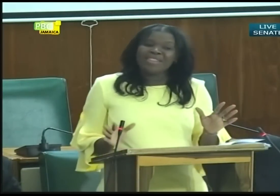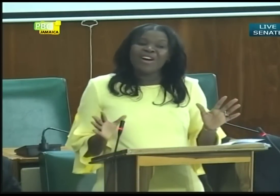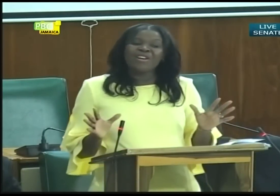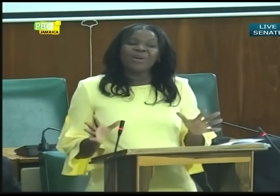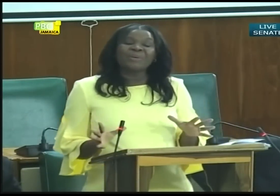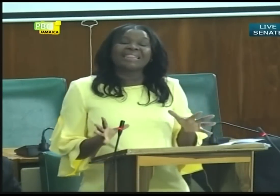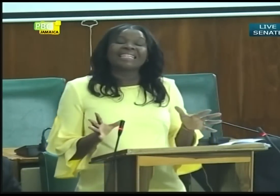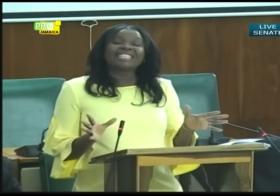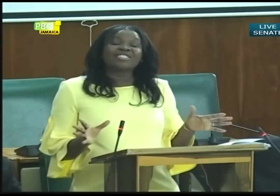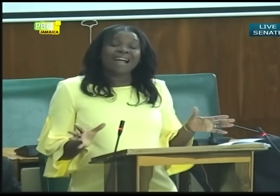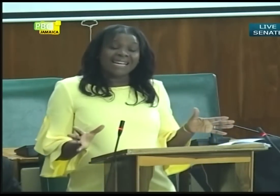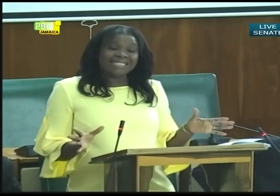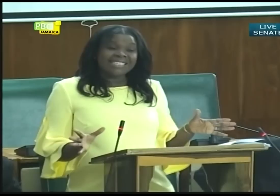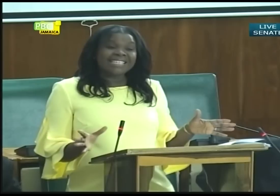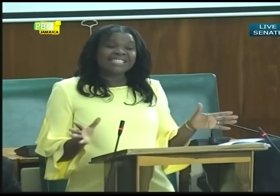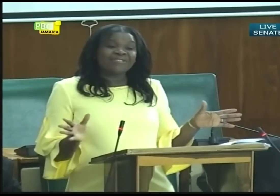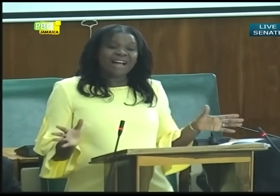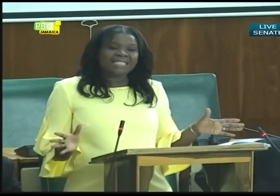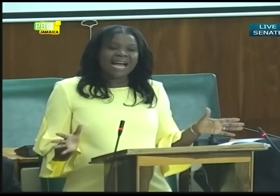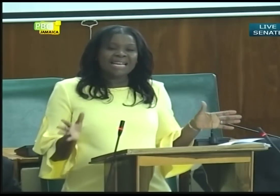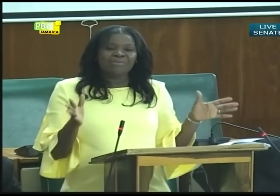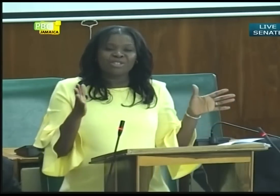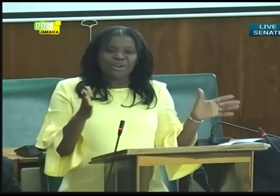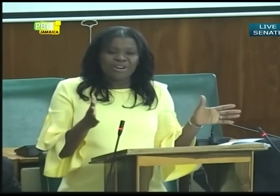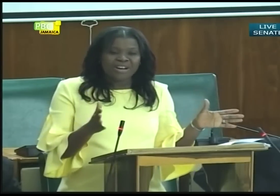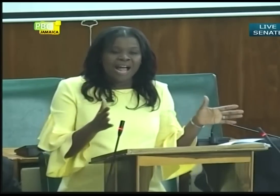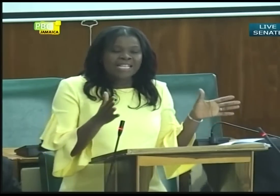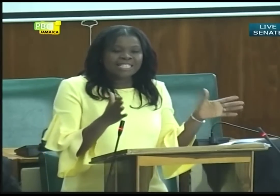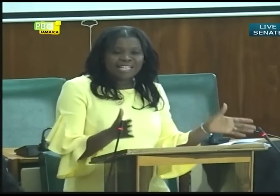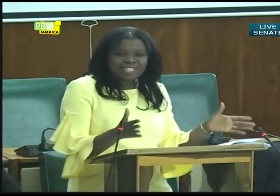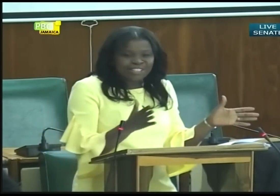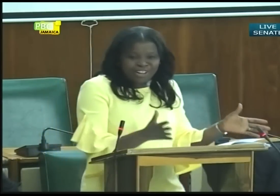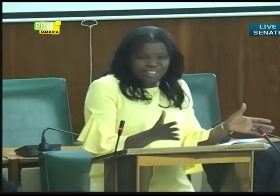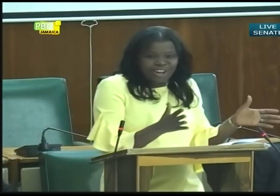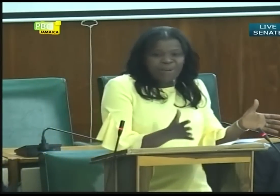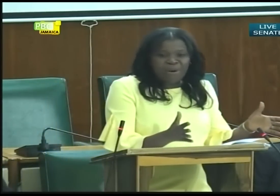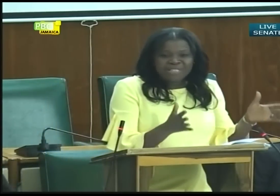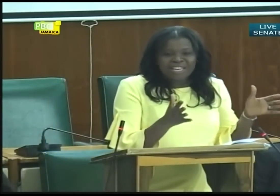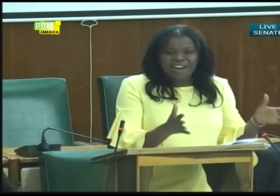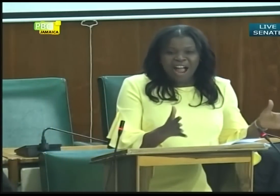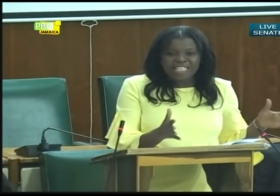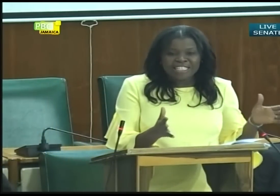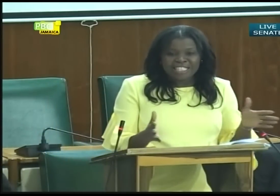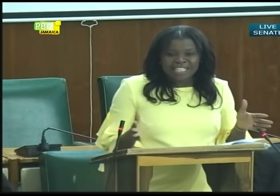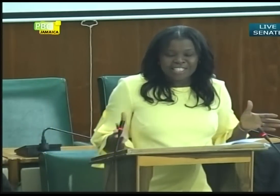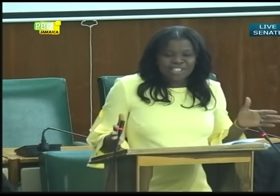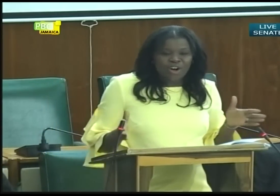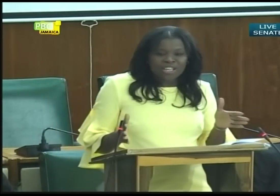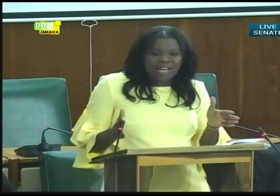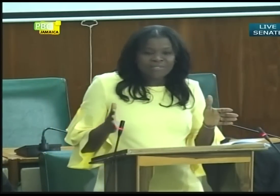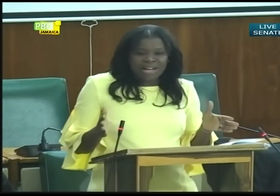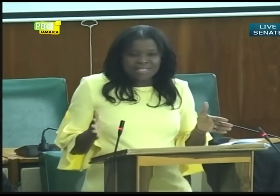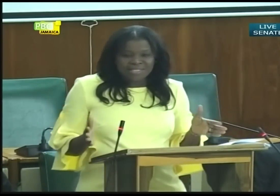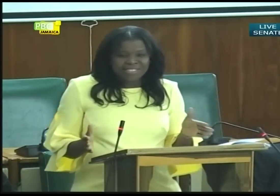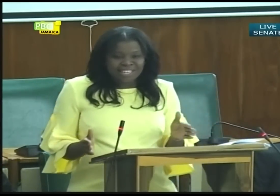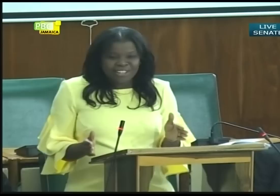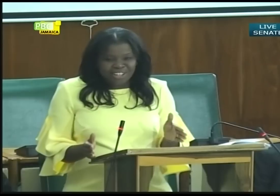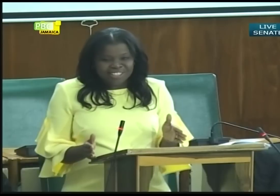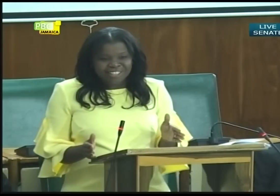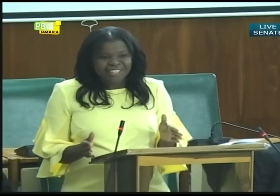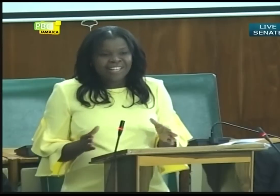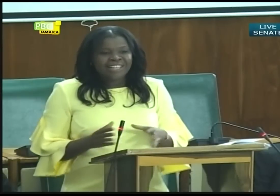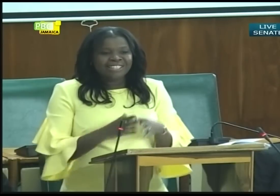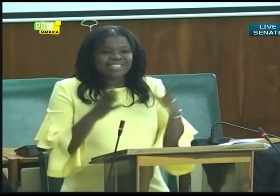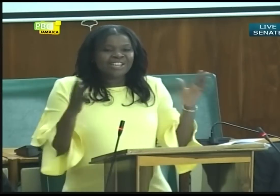whether or not we think it is right, it is a fact, and I'm sure Senator Dr. Longmore is here, and she can tell us all the advances in